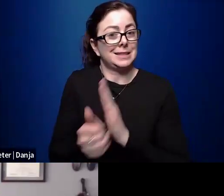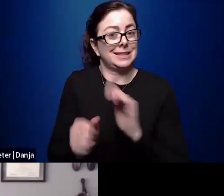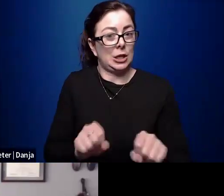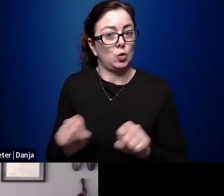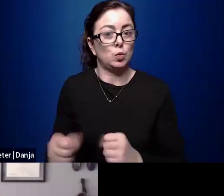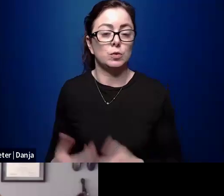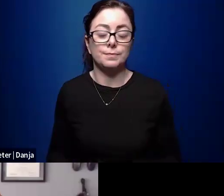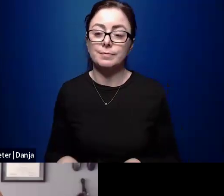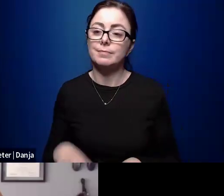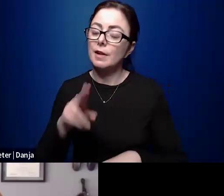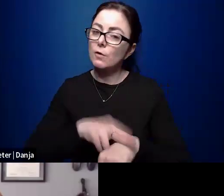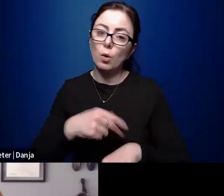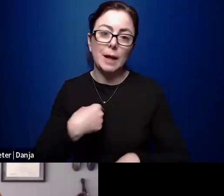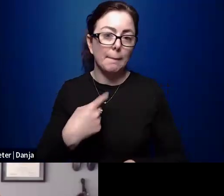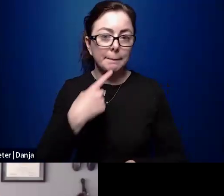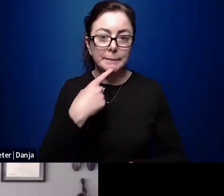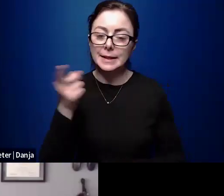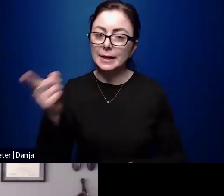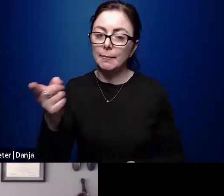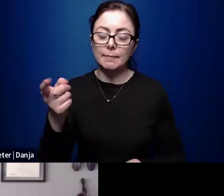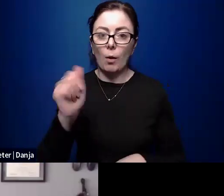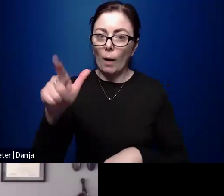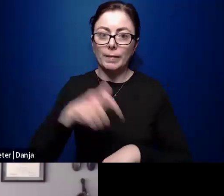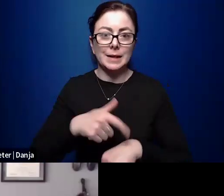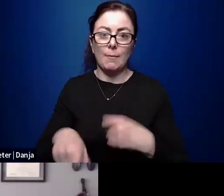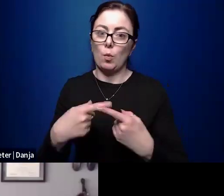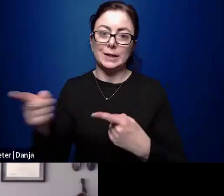course, I miss him every second he's not here. I miss him. That's why we're moving.